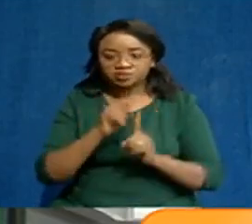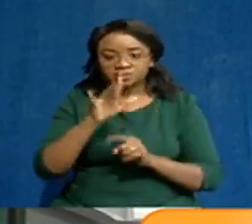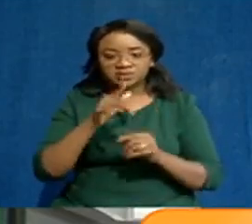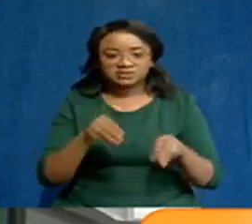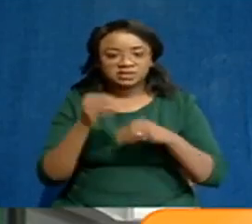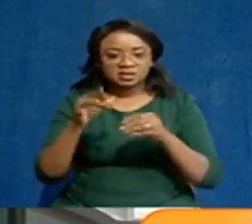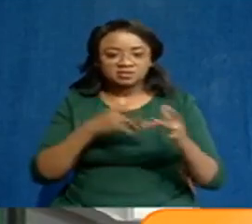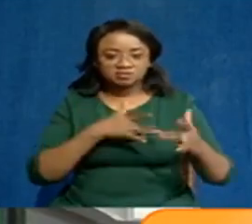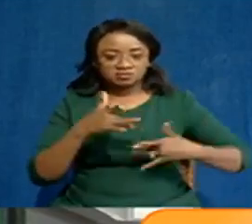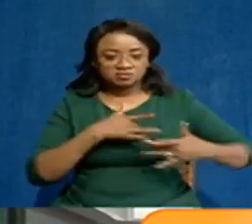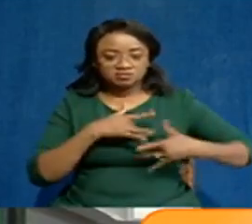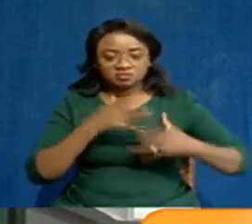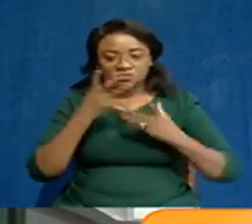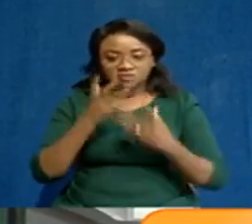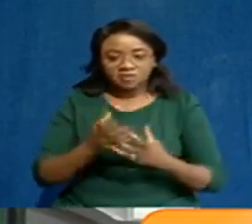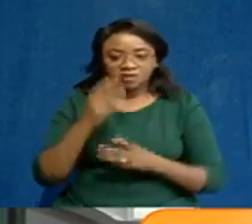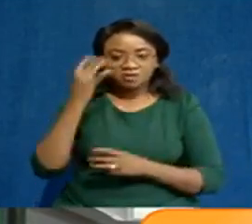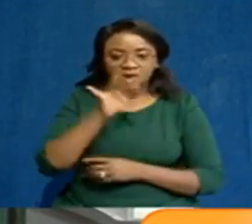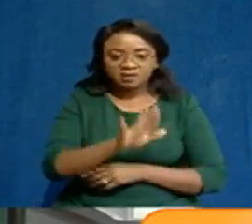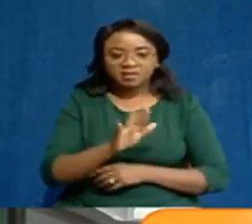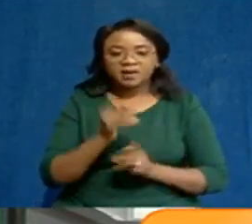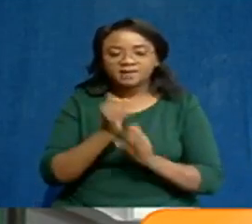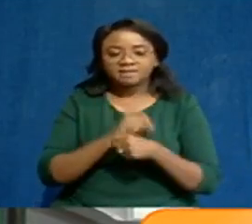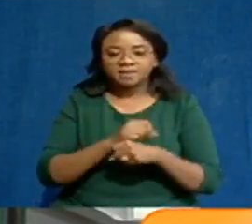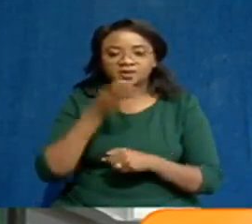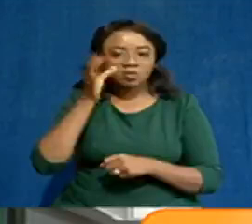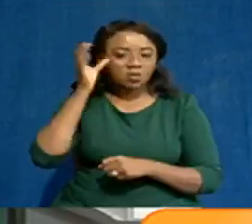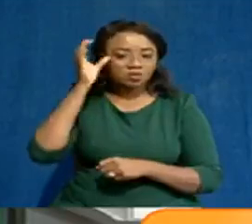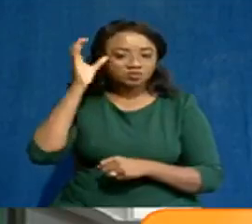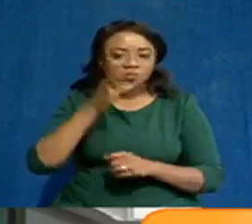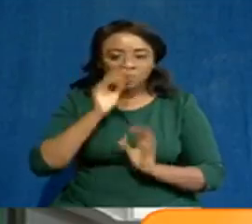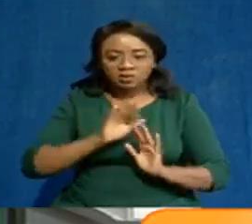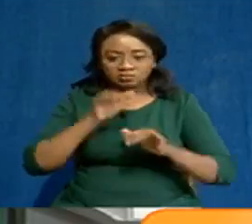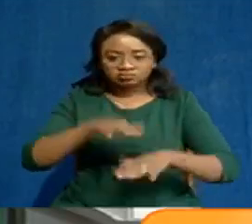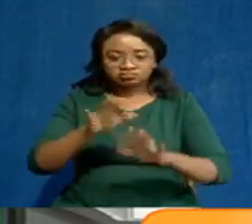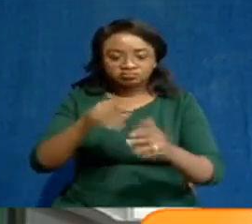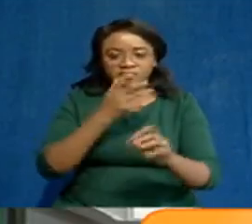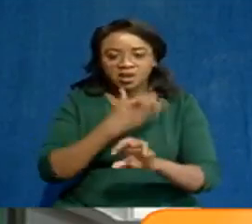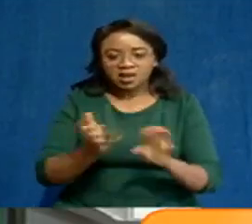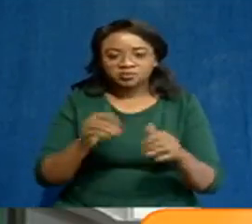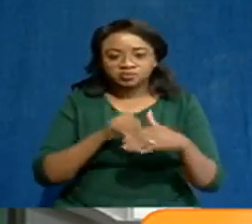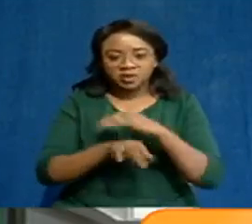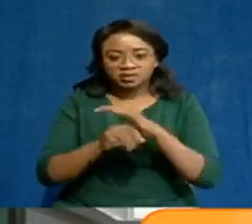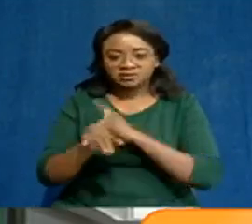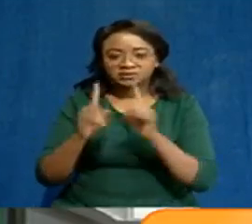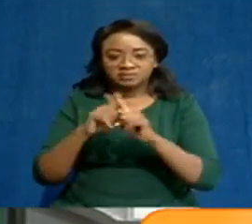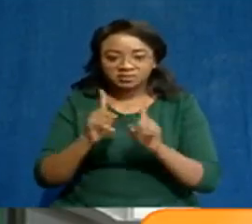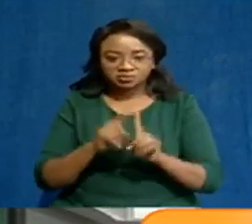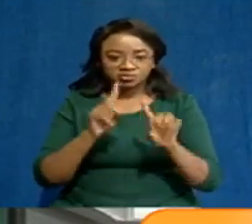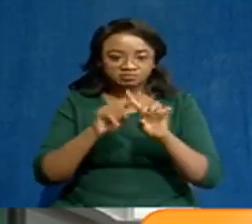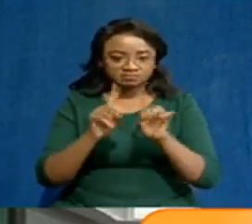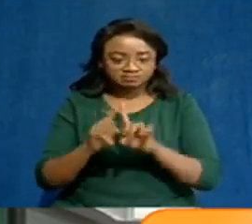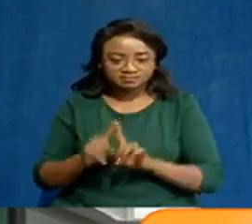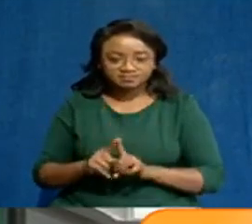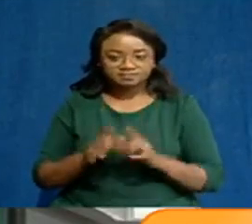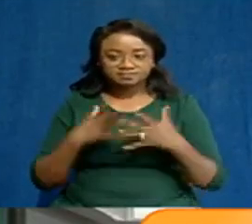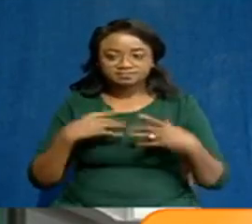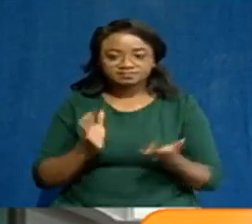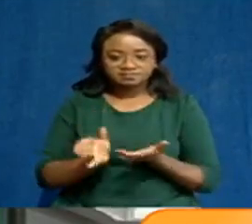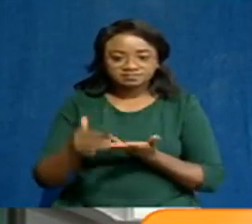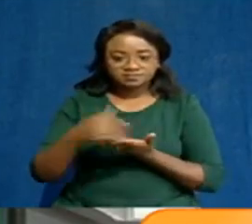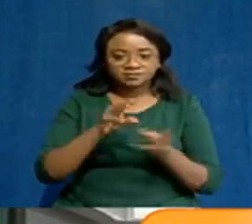it endangers marine life and makes coastal beaches inaccessible. To combat this, several enterprises are now collecting and recycling plastic